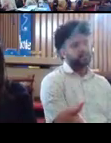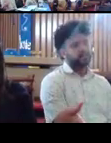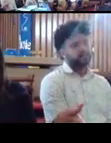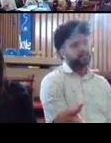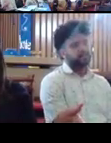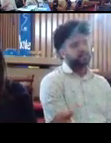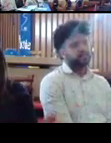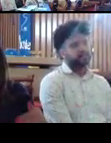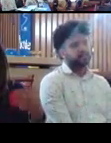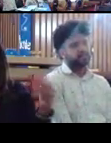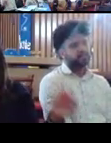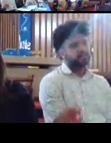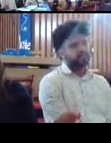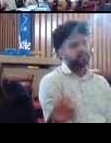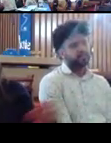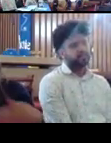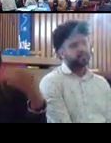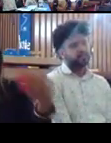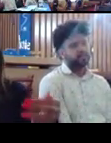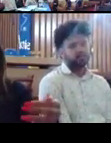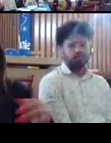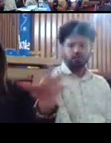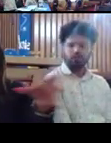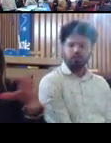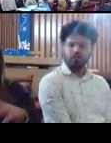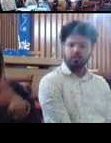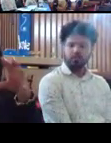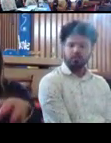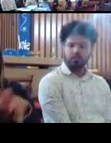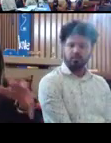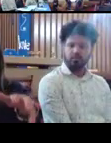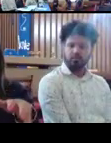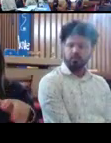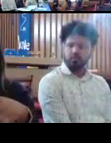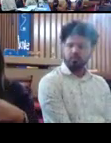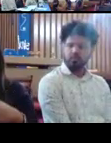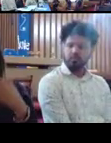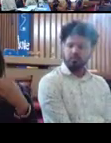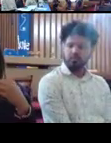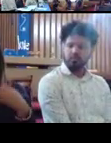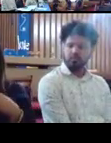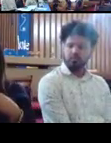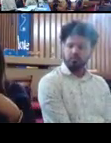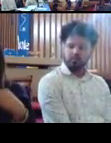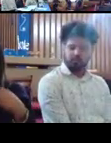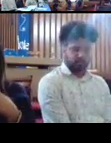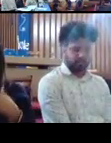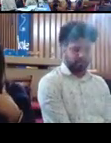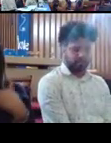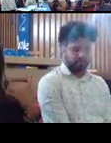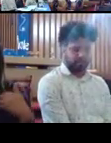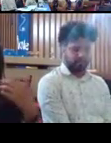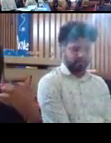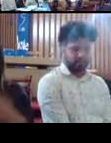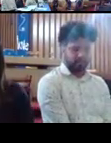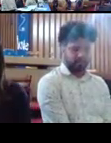of facilitates those conversations and who is elected to represent your interests and have those conversations on your behalf. I'm lucky enough